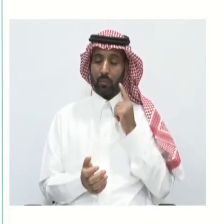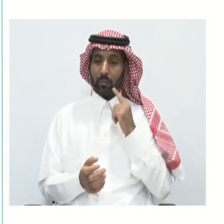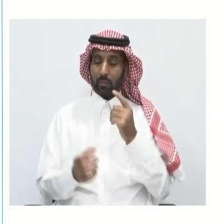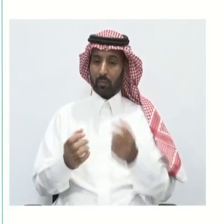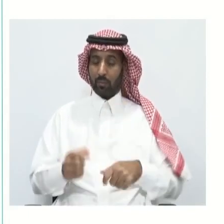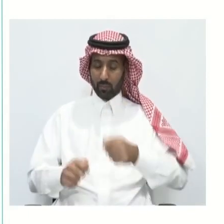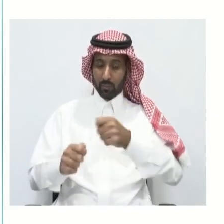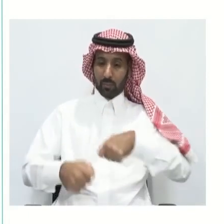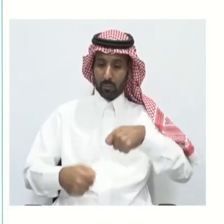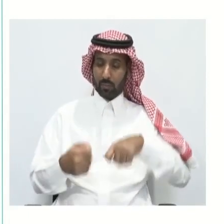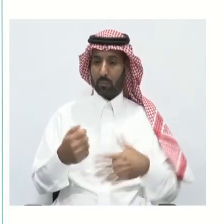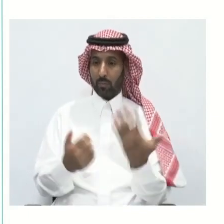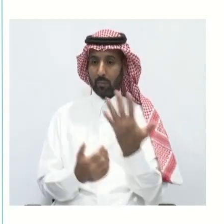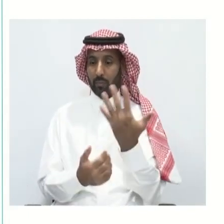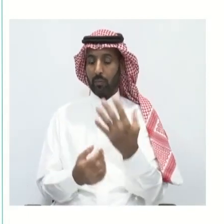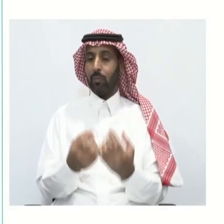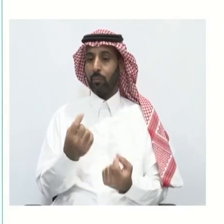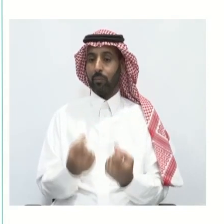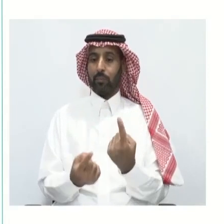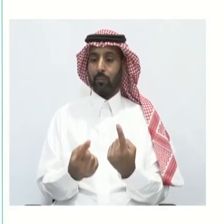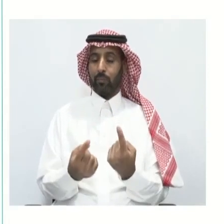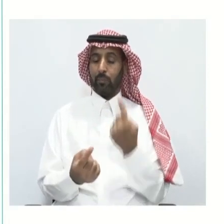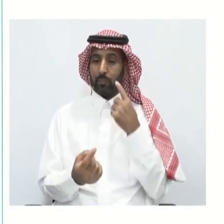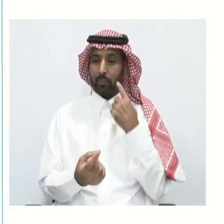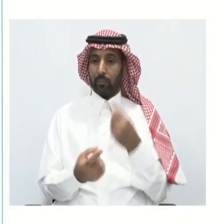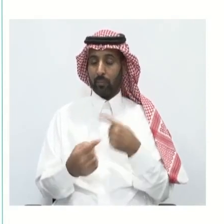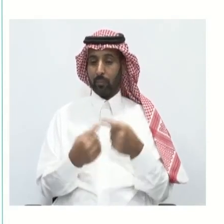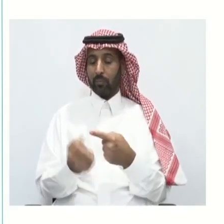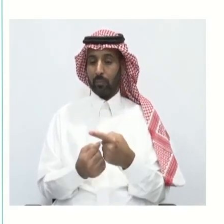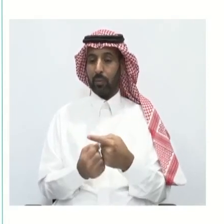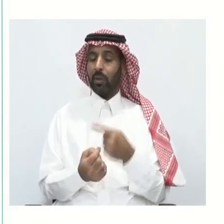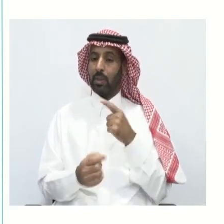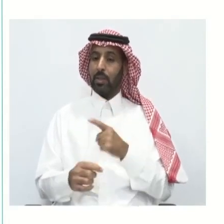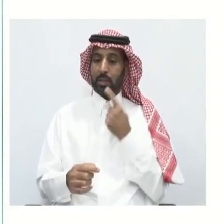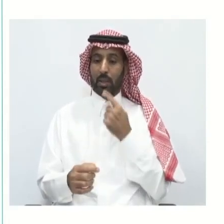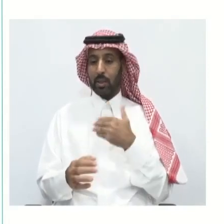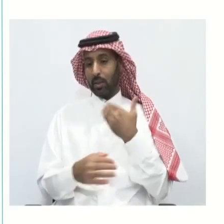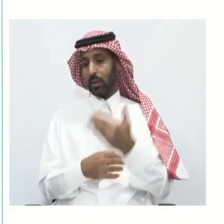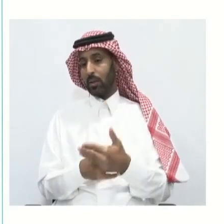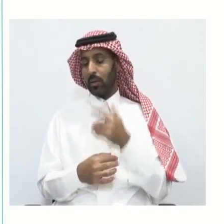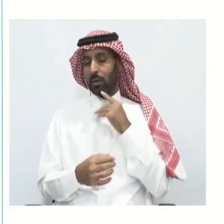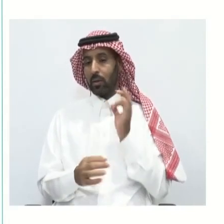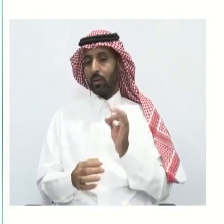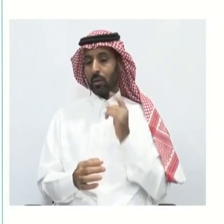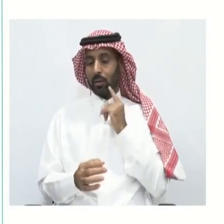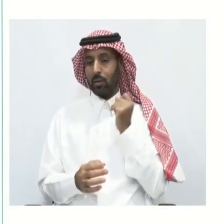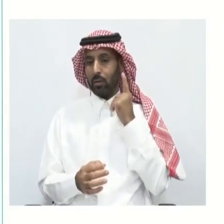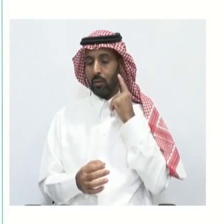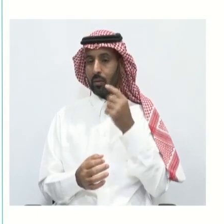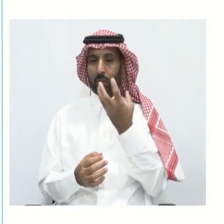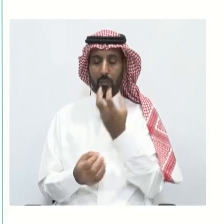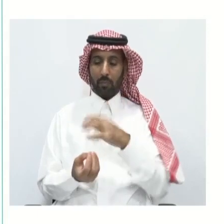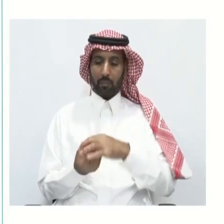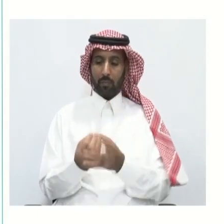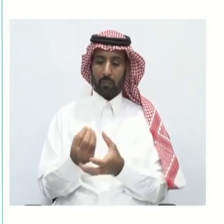here? Is it humid, local, tropical products? So Jazan is famous for